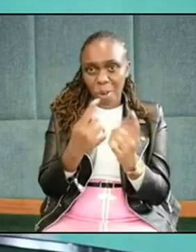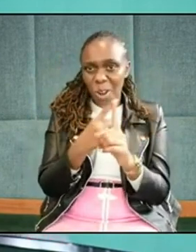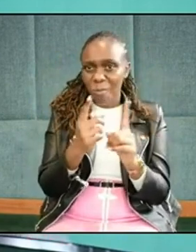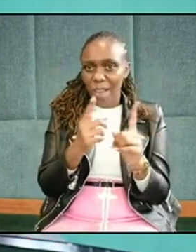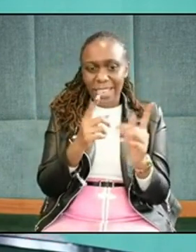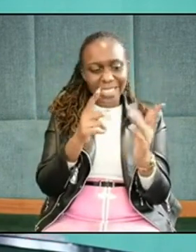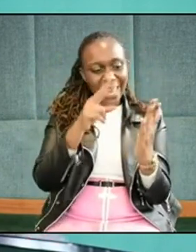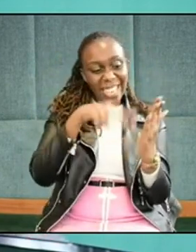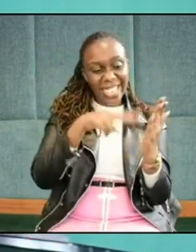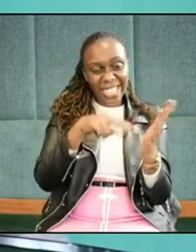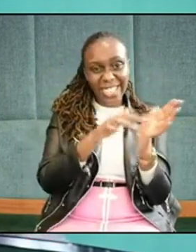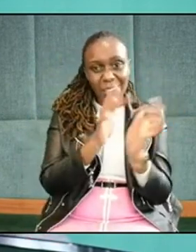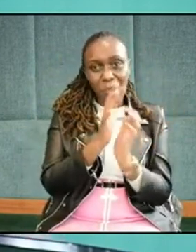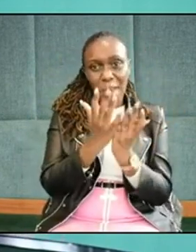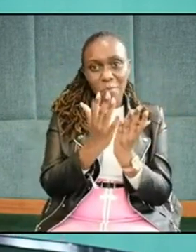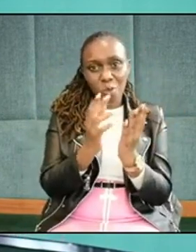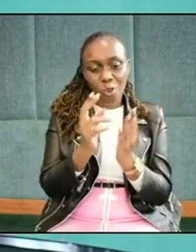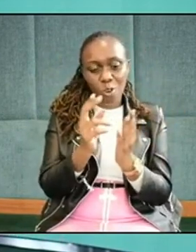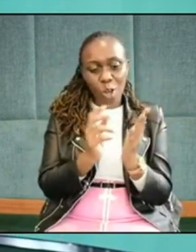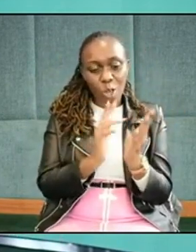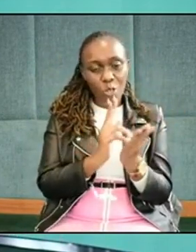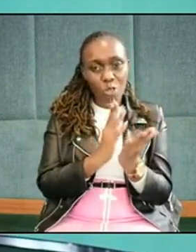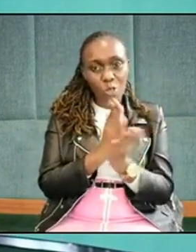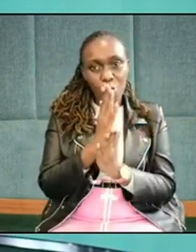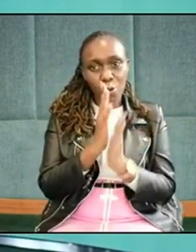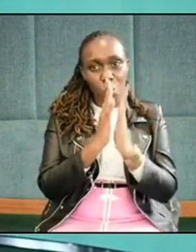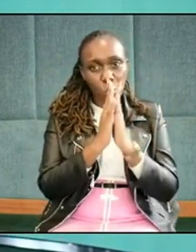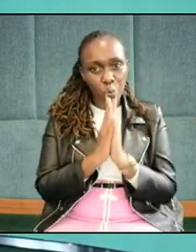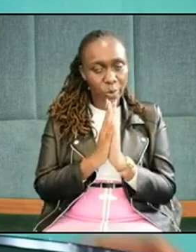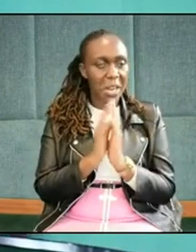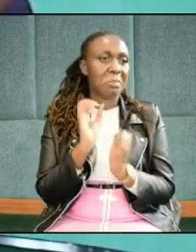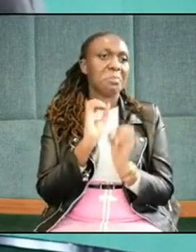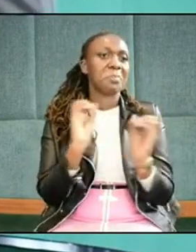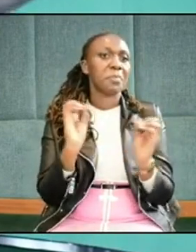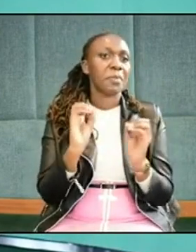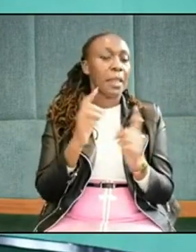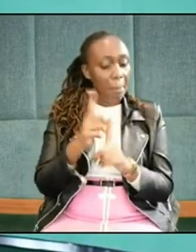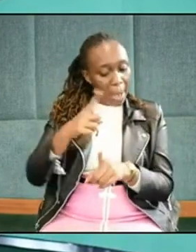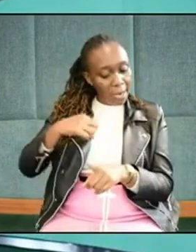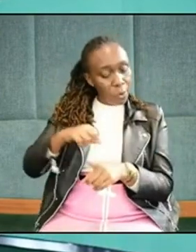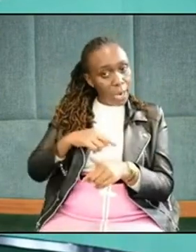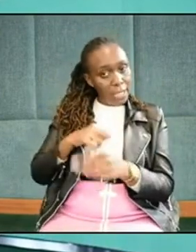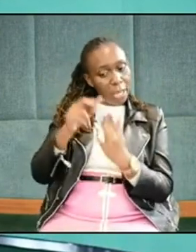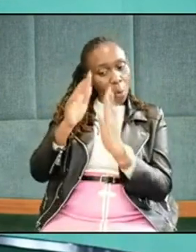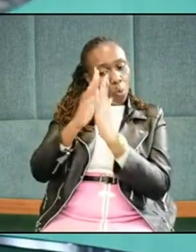prayer. But when we read, we pray first, and then the